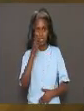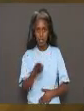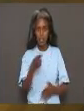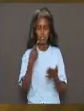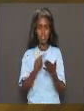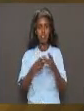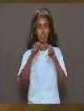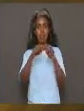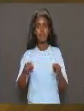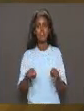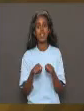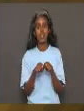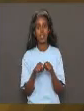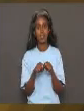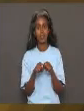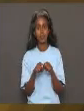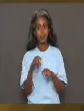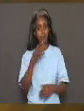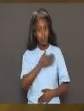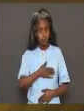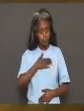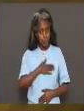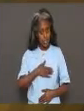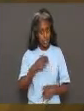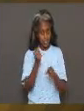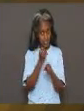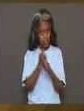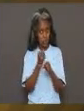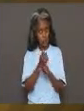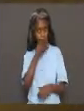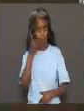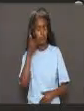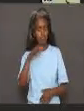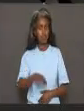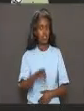this triangle. Please do your best to discover them.